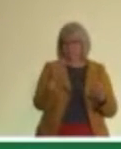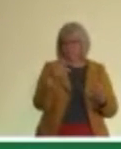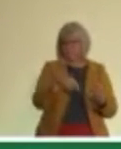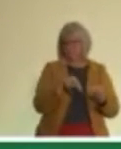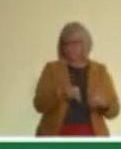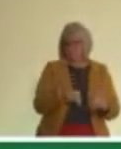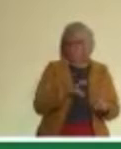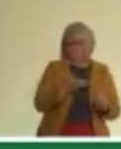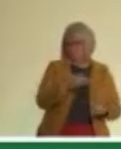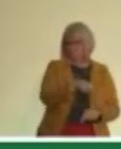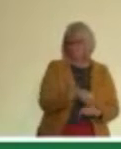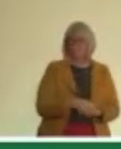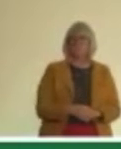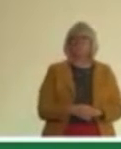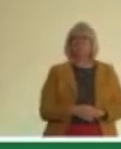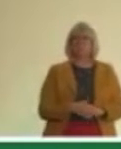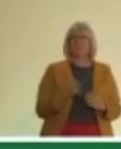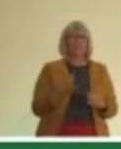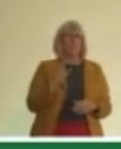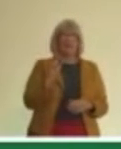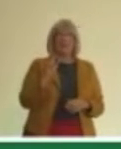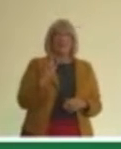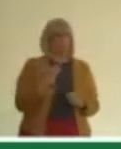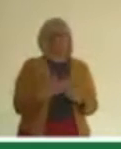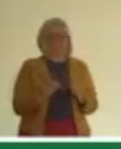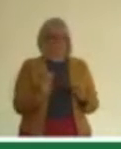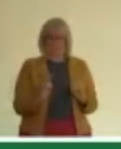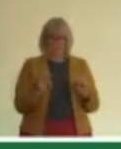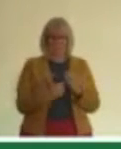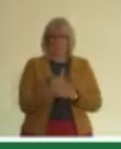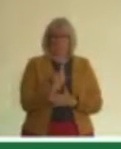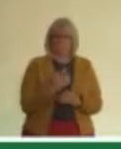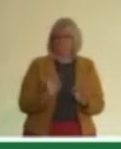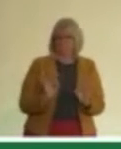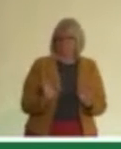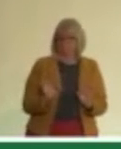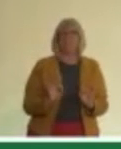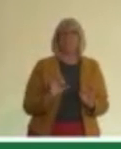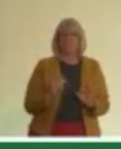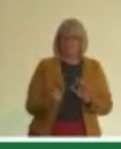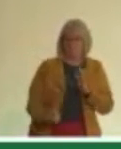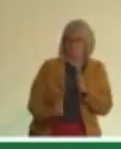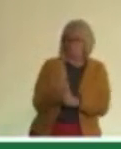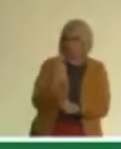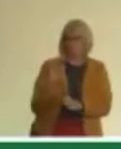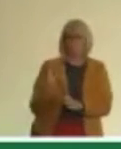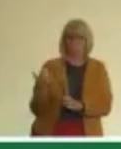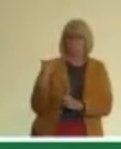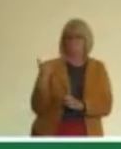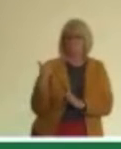11 p.m. and nothing really yet has happened. And then something extraordinary does happen. I'm interrupted by